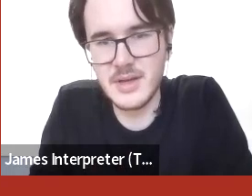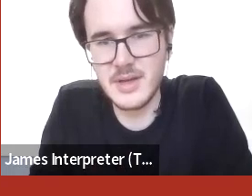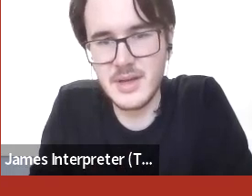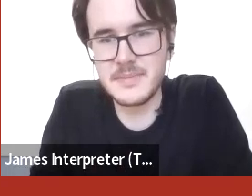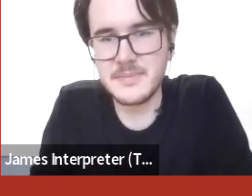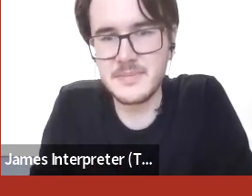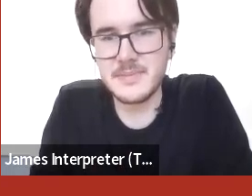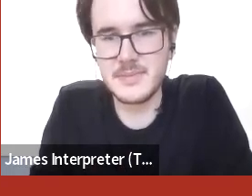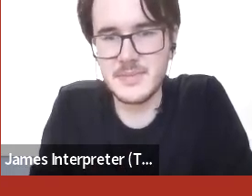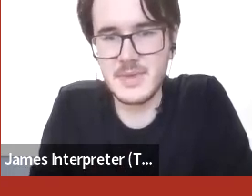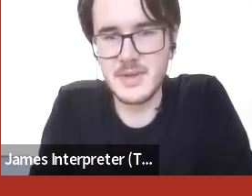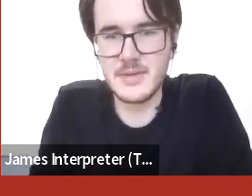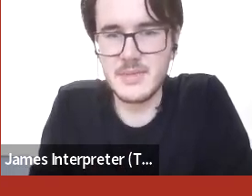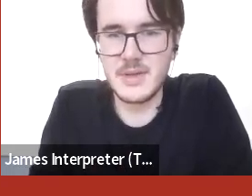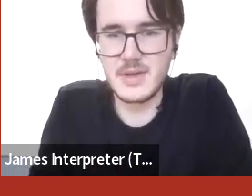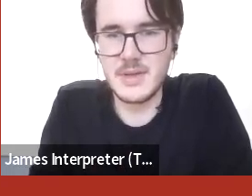man.